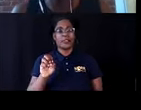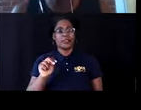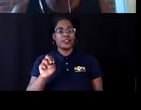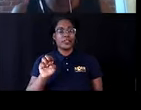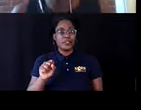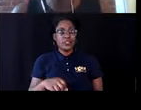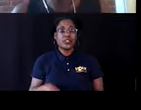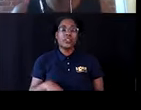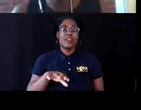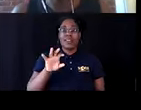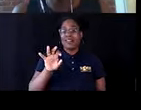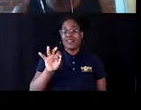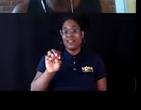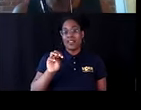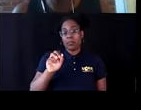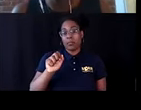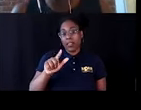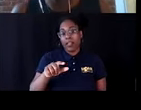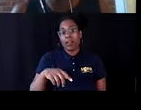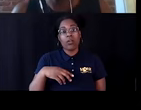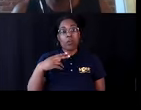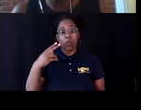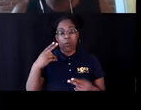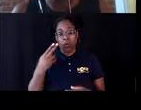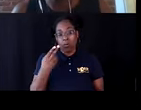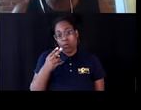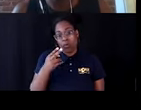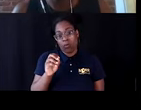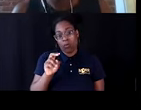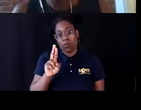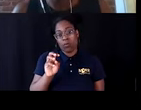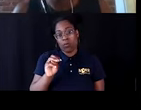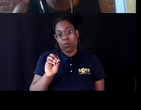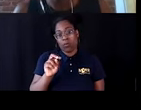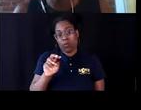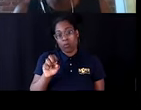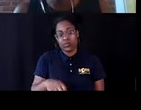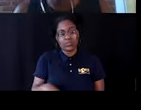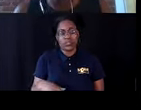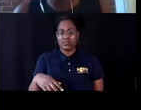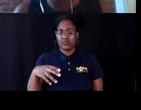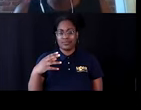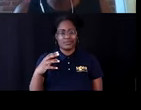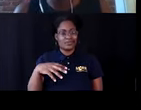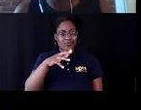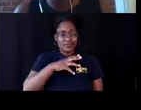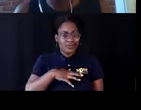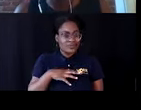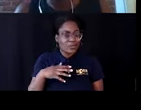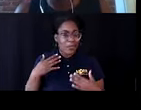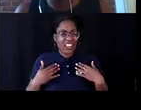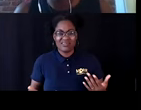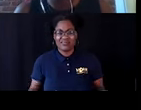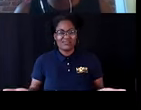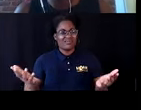body. Those are inventions of ableism. Here that word comes back, because the idea is that these genes, hormones,